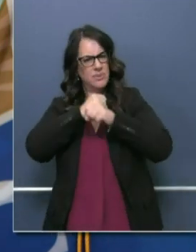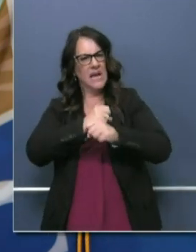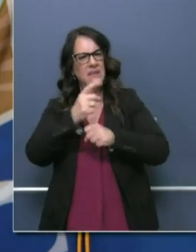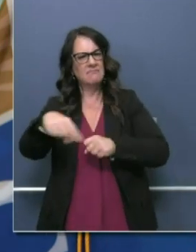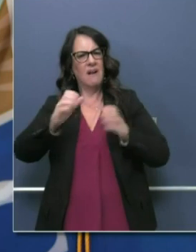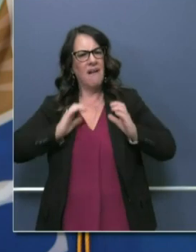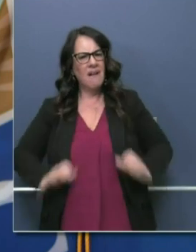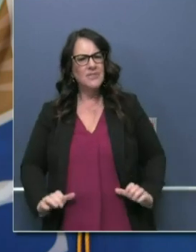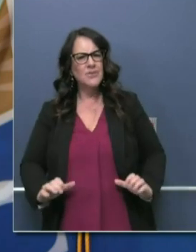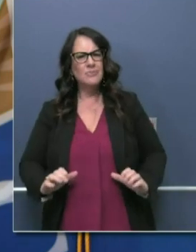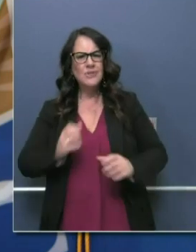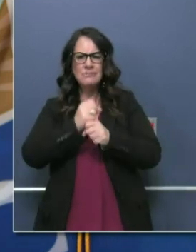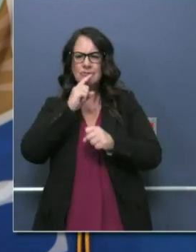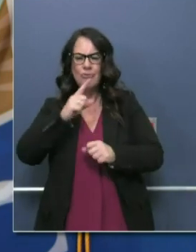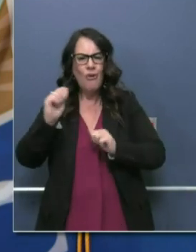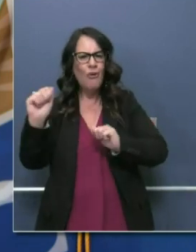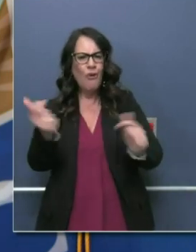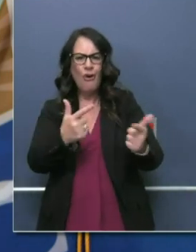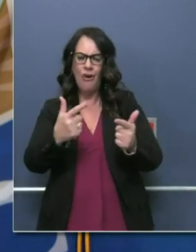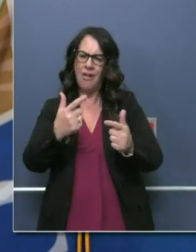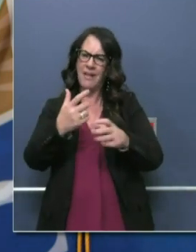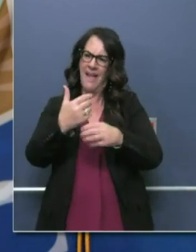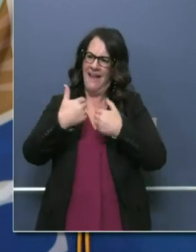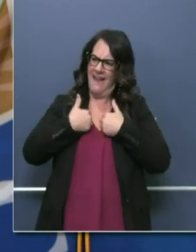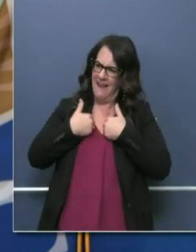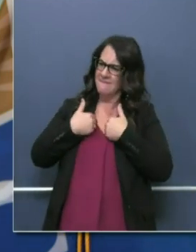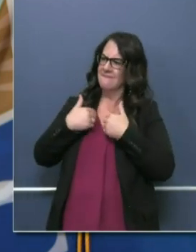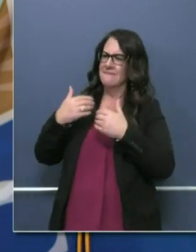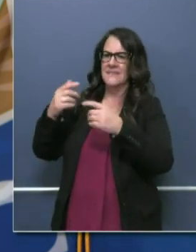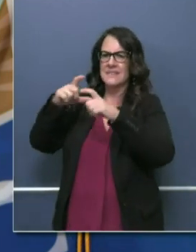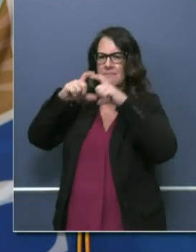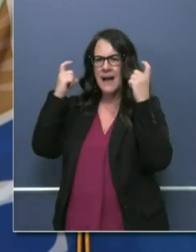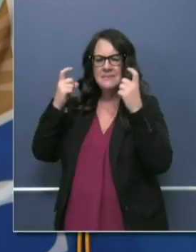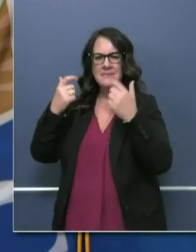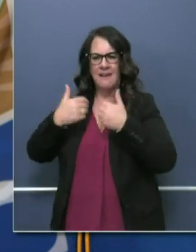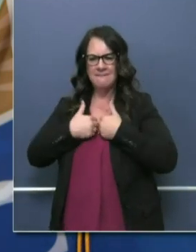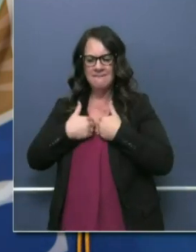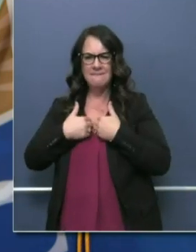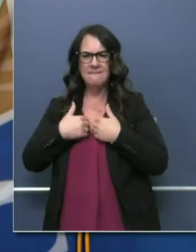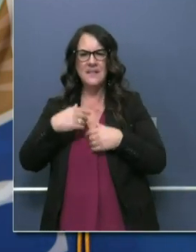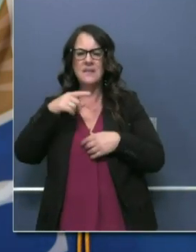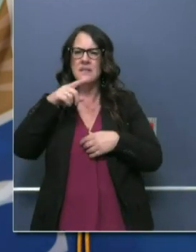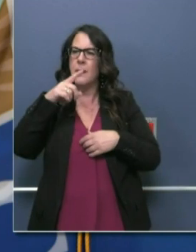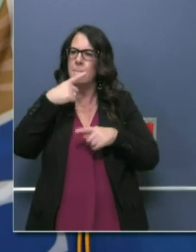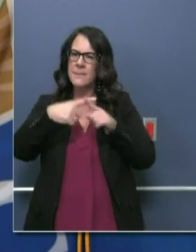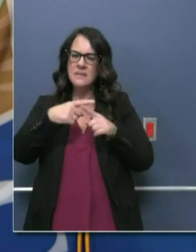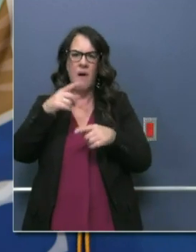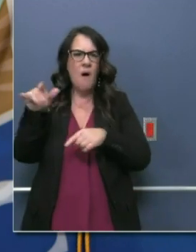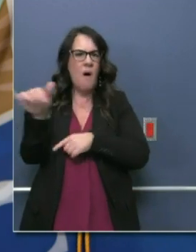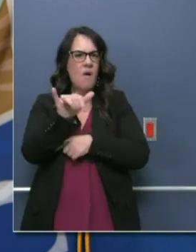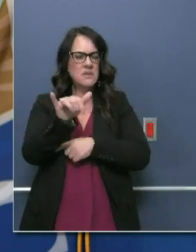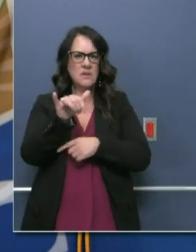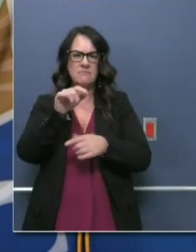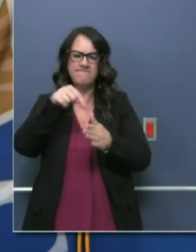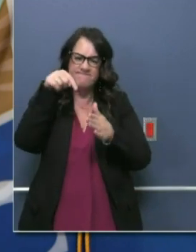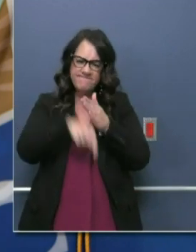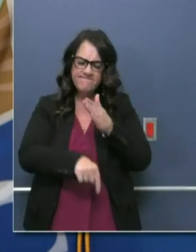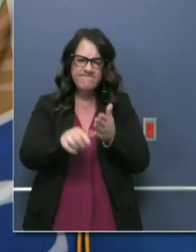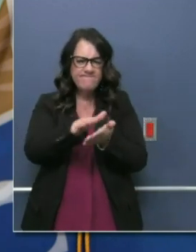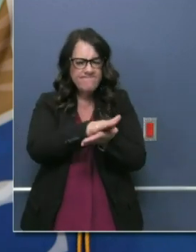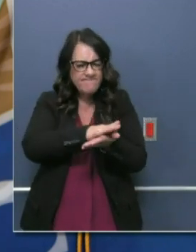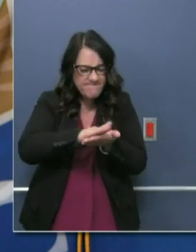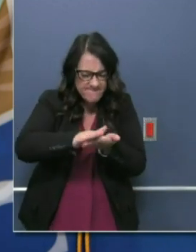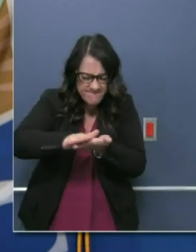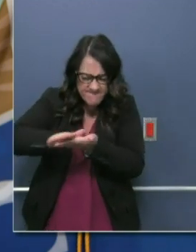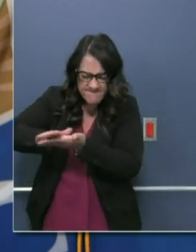and making sure that they have access to this critical PPE. Deep sanitation requirements, again, these deeper guidelines will